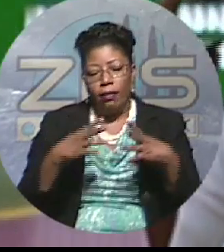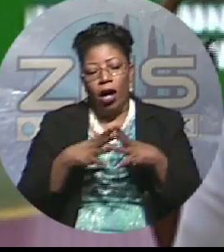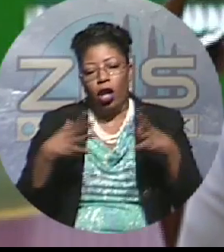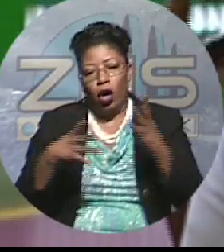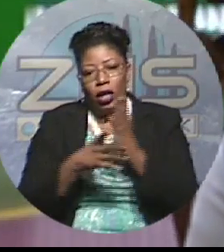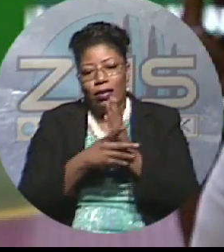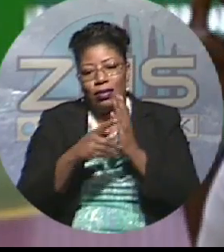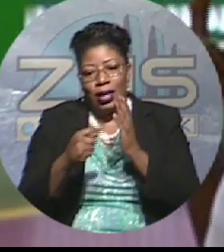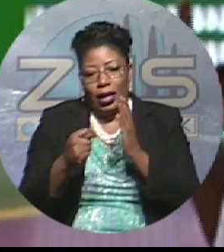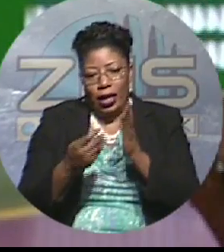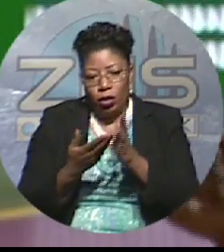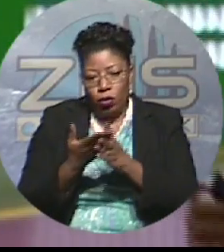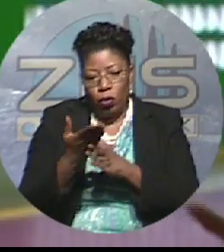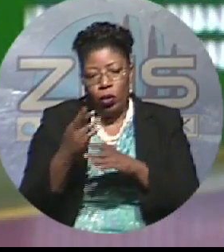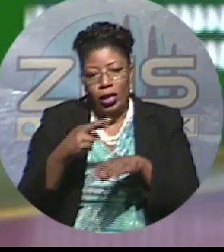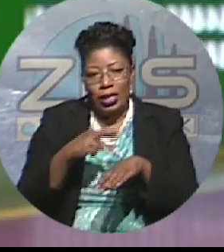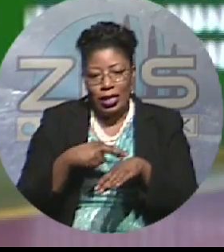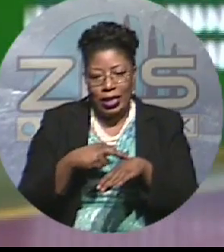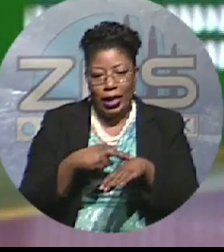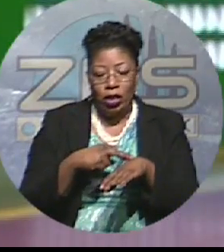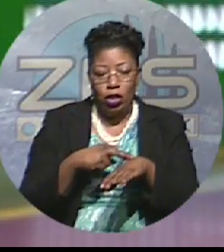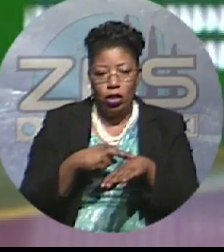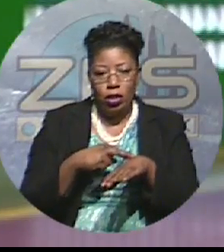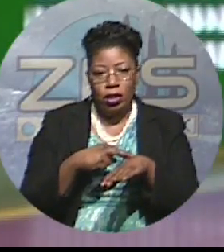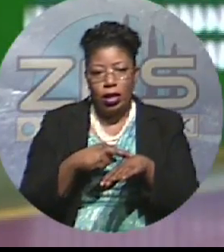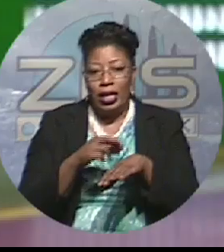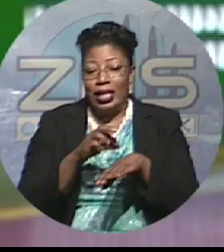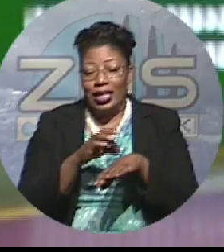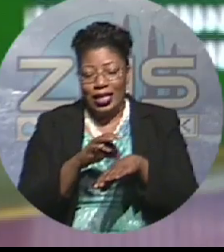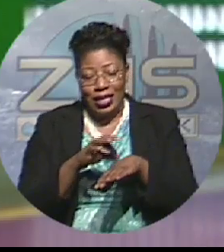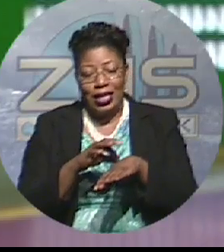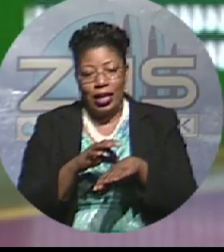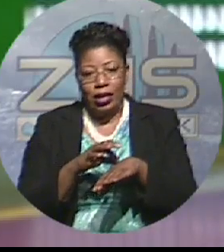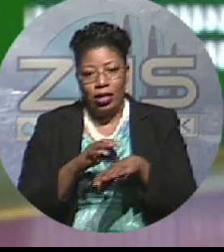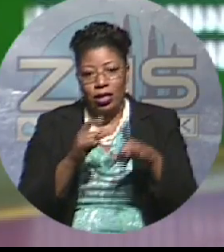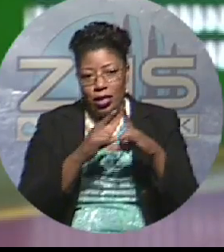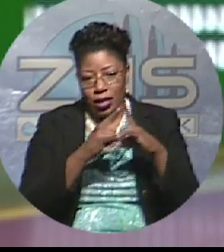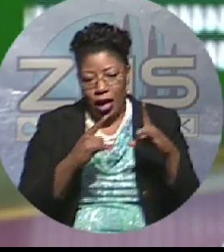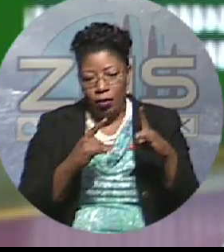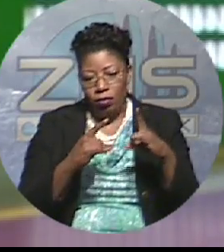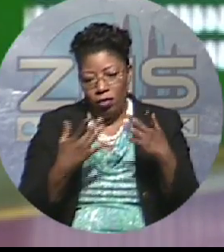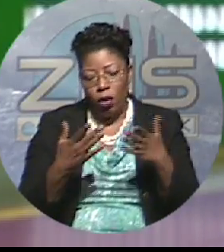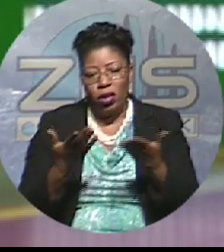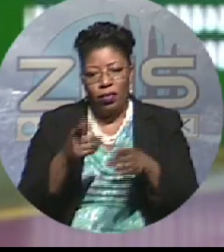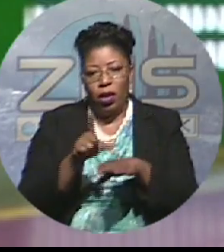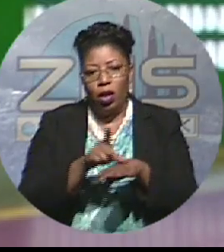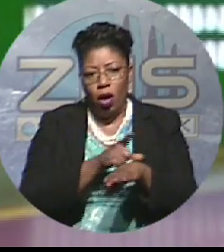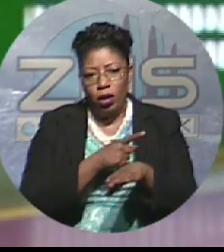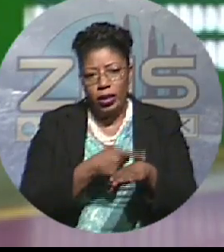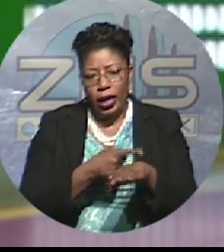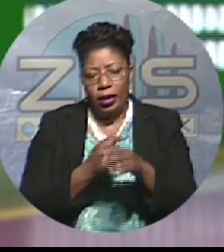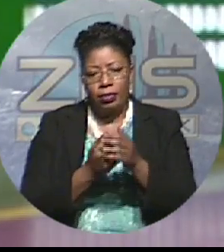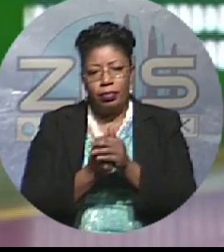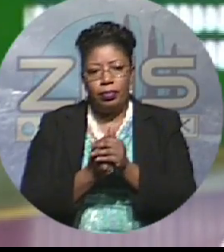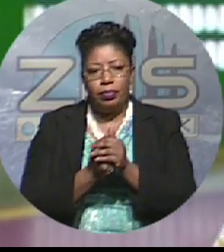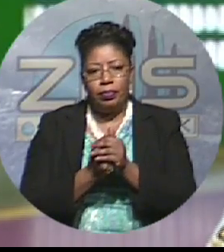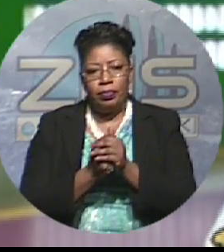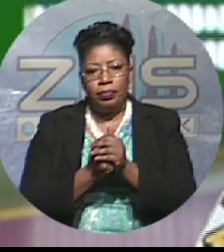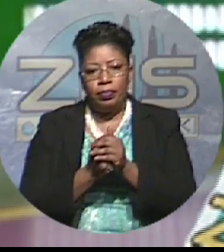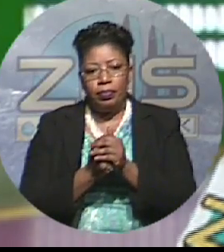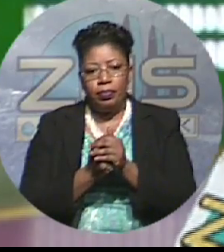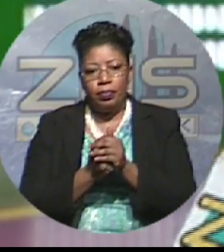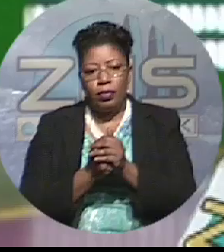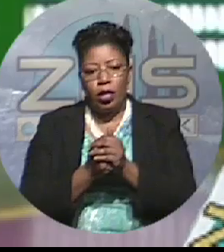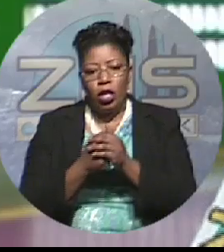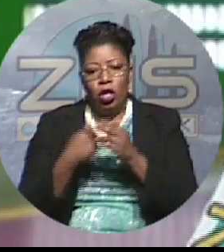talent that came through the Stingers camp. Stingers have been around for long, like Ronnie Cotto. Ronnie was a part of our program.